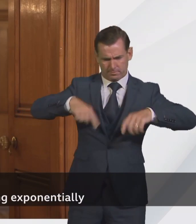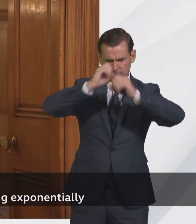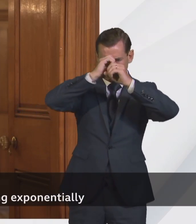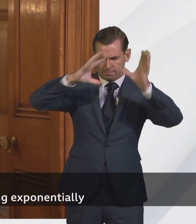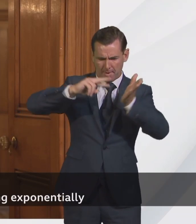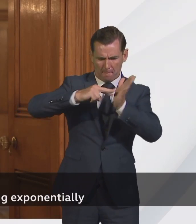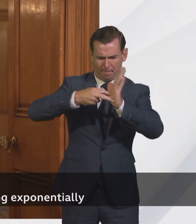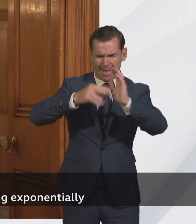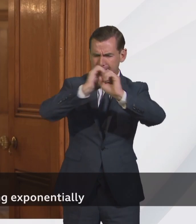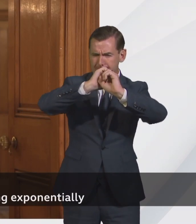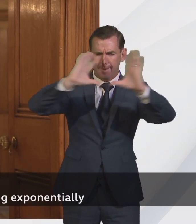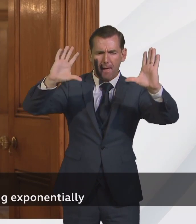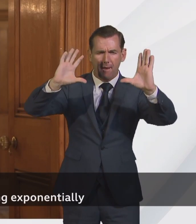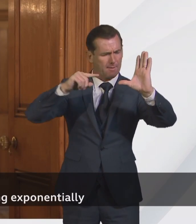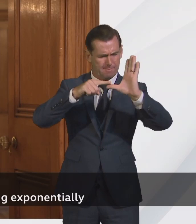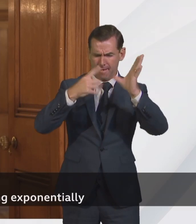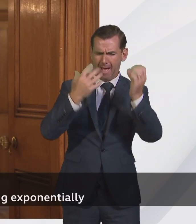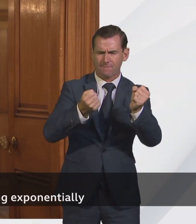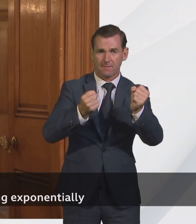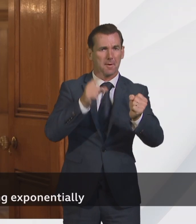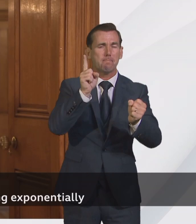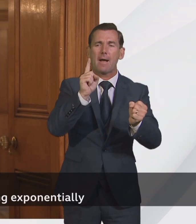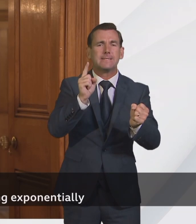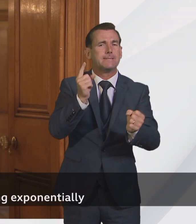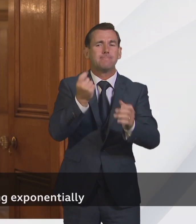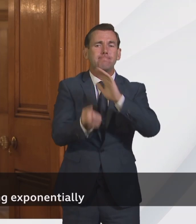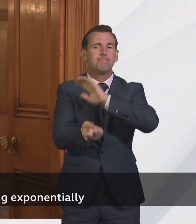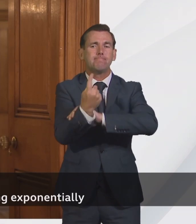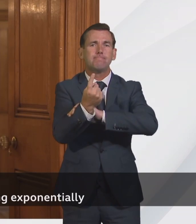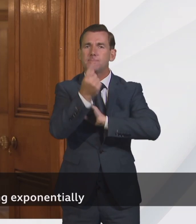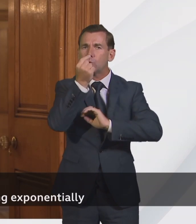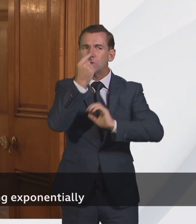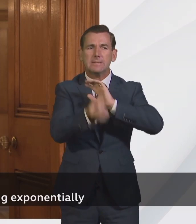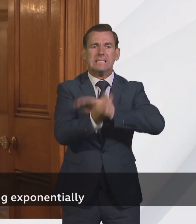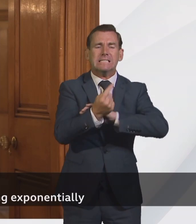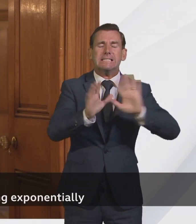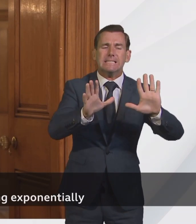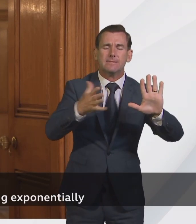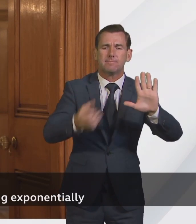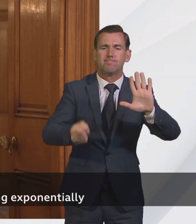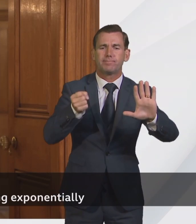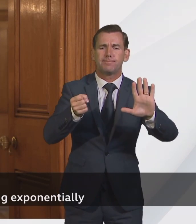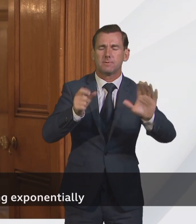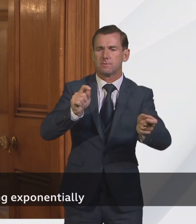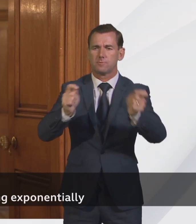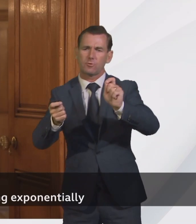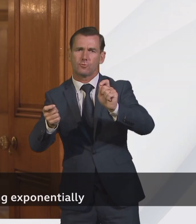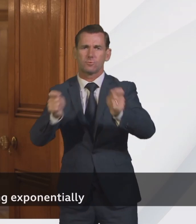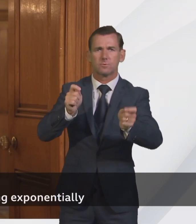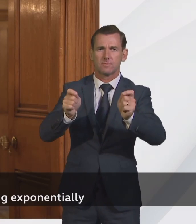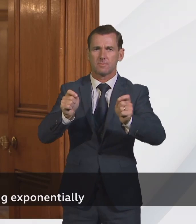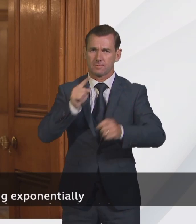be times when we have to respond quickly to changing circumstances. If this virus has taught us one